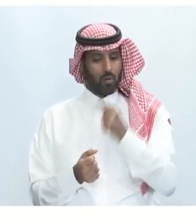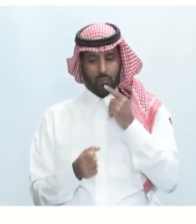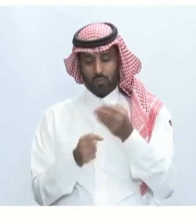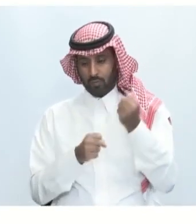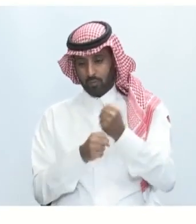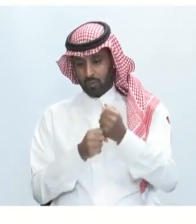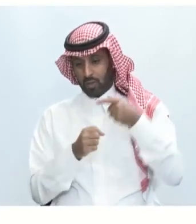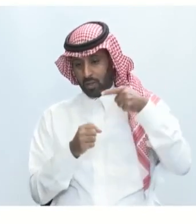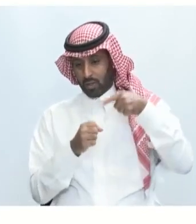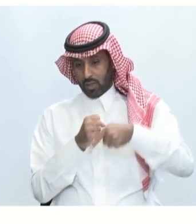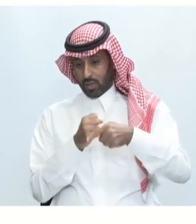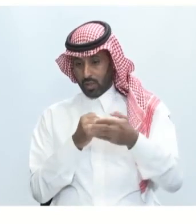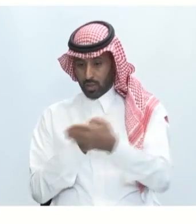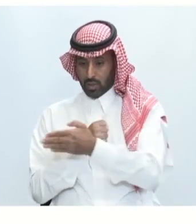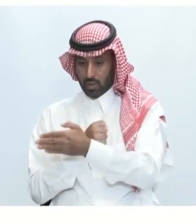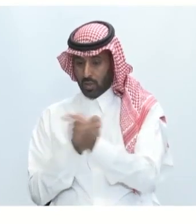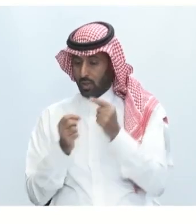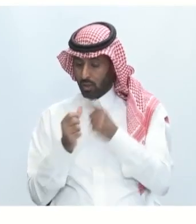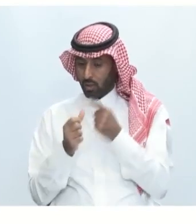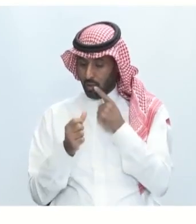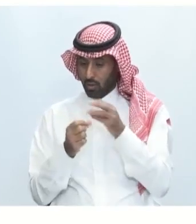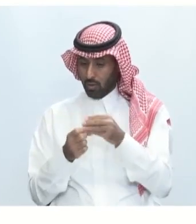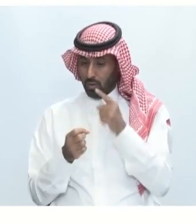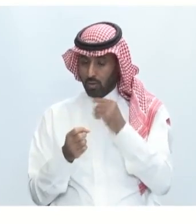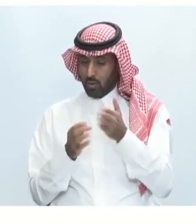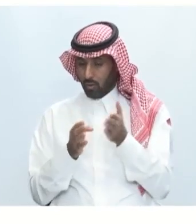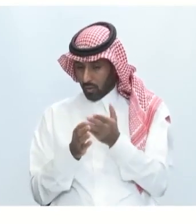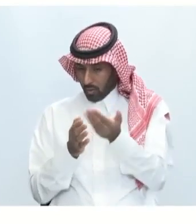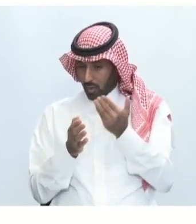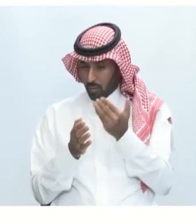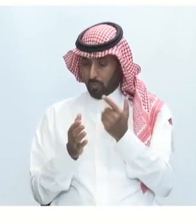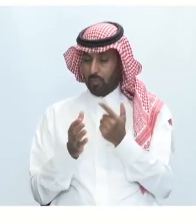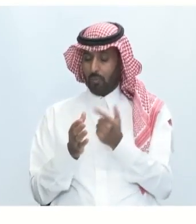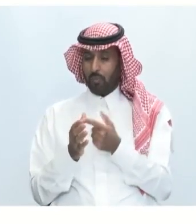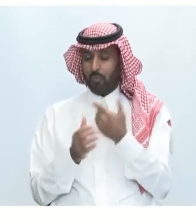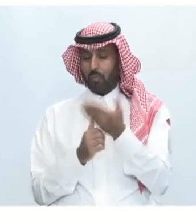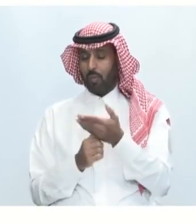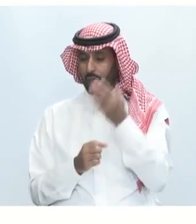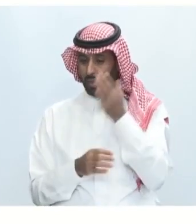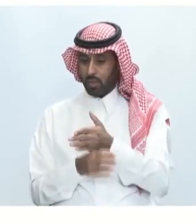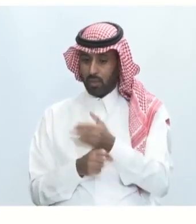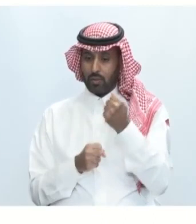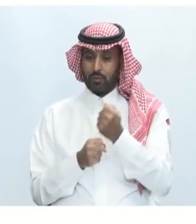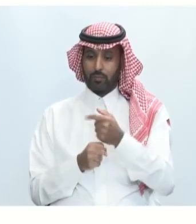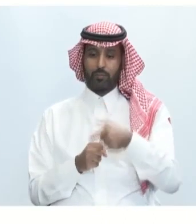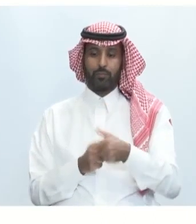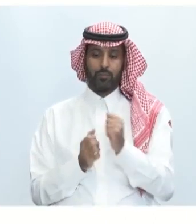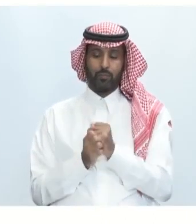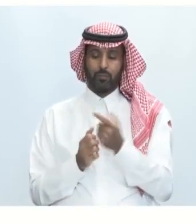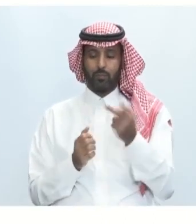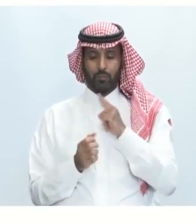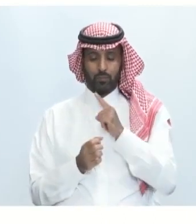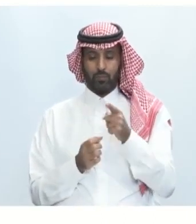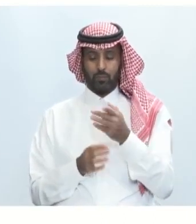not used when the indirect object comes before the direct object. So if the